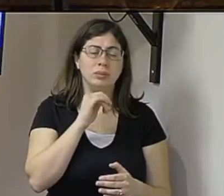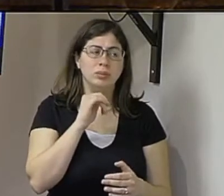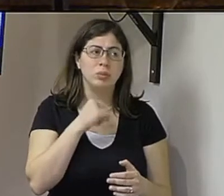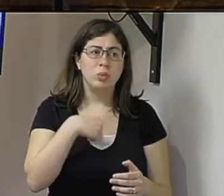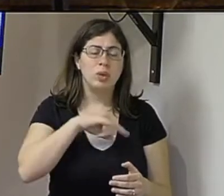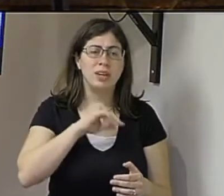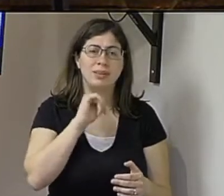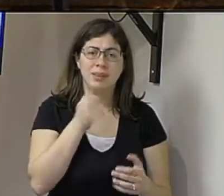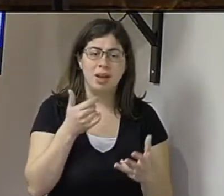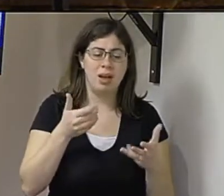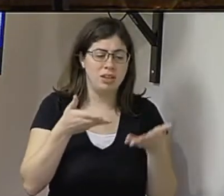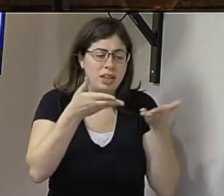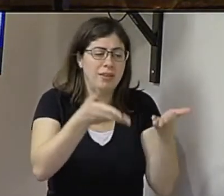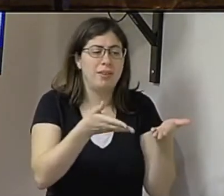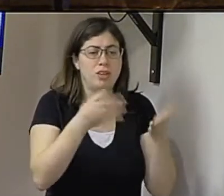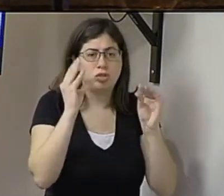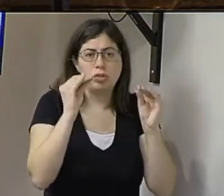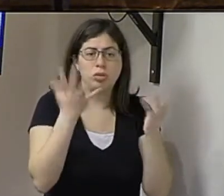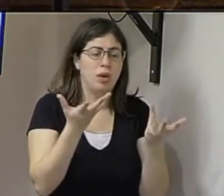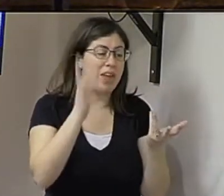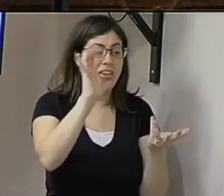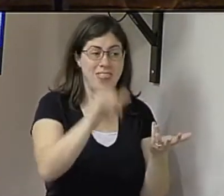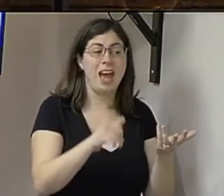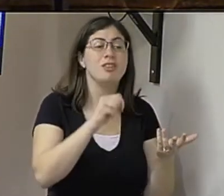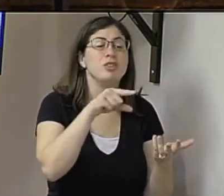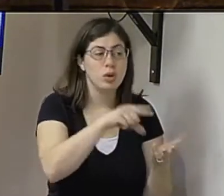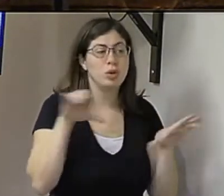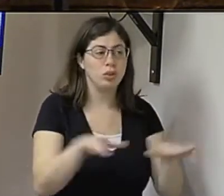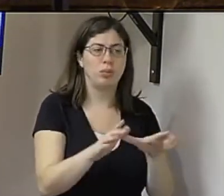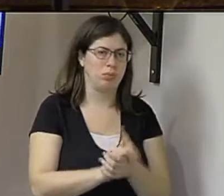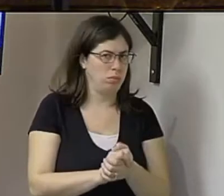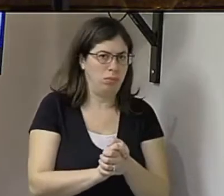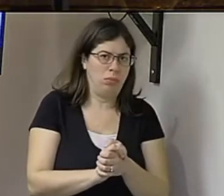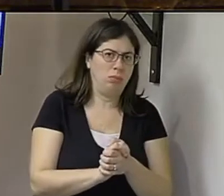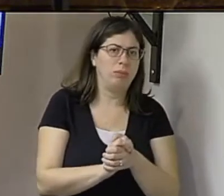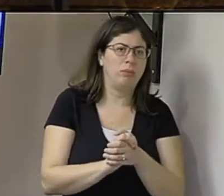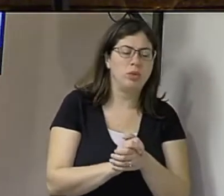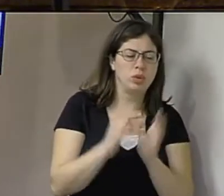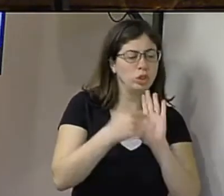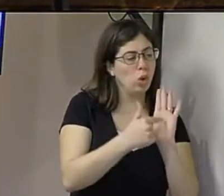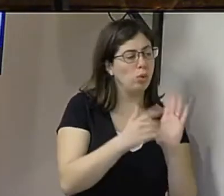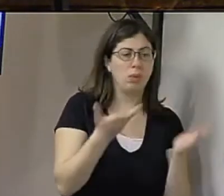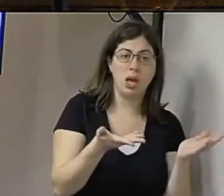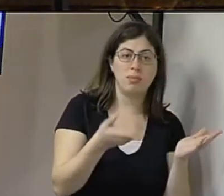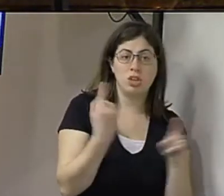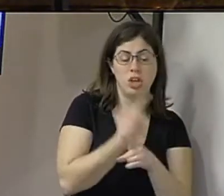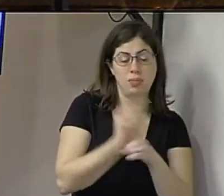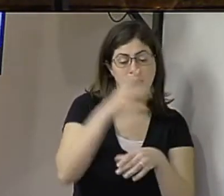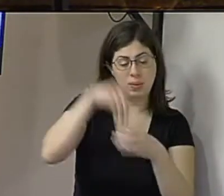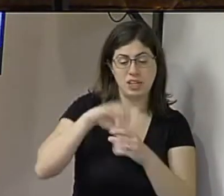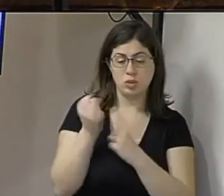it, I don't think we're being given this moral instruction of, and that's what you're supposed to do, right? I think we're getting told, hey, sometimes you get put